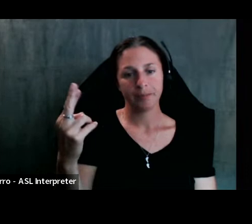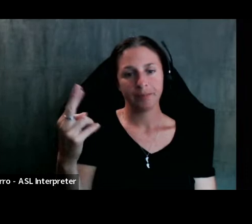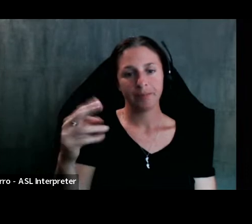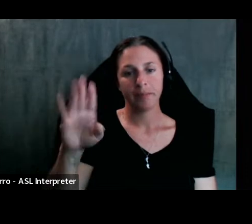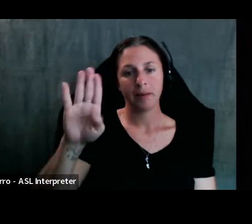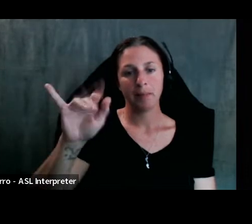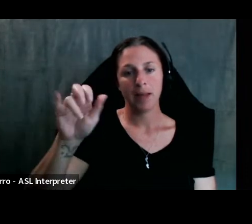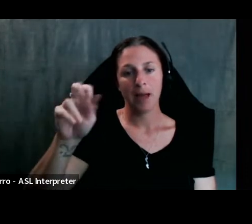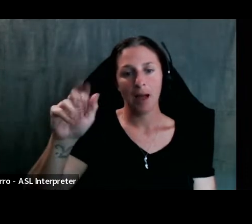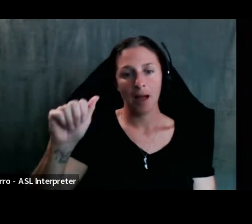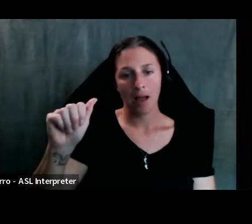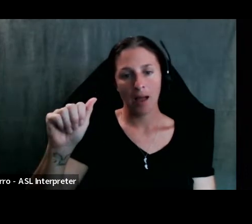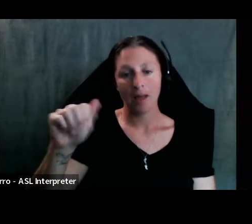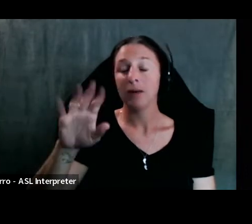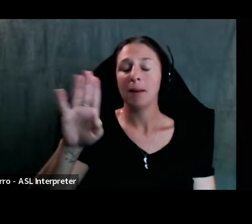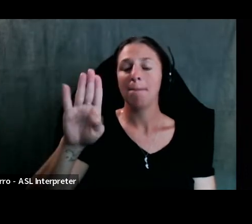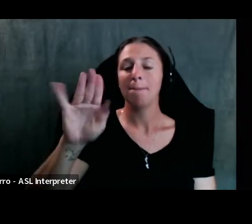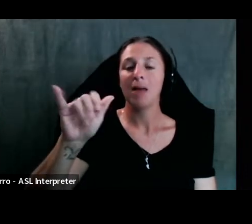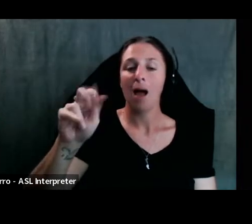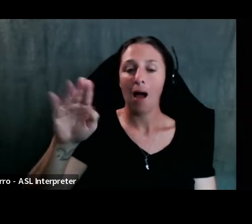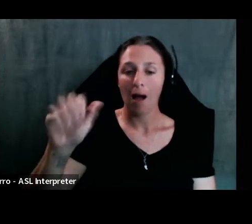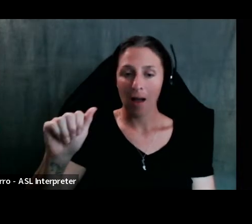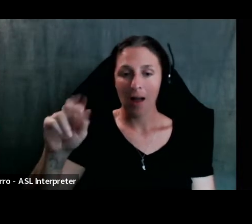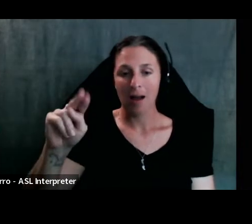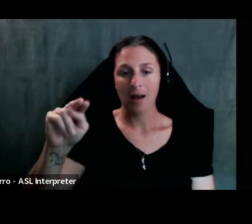Blanca Nava.